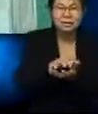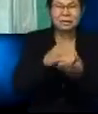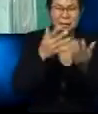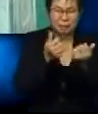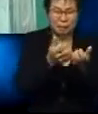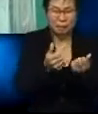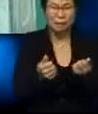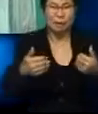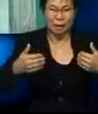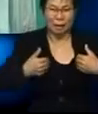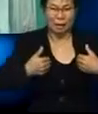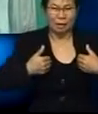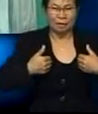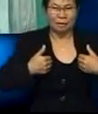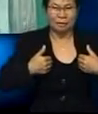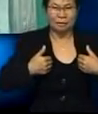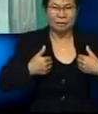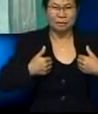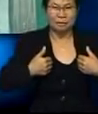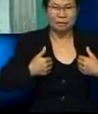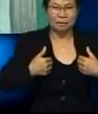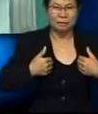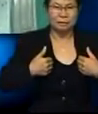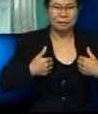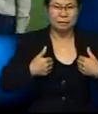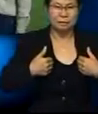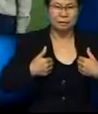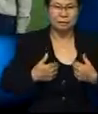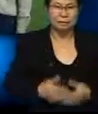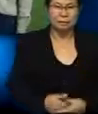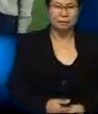muddy mixture has settled into different layers.